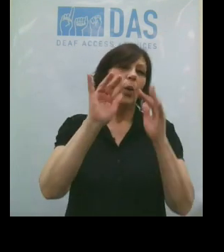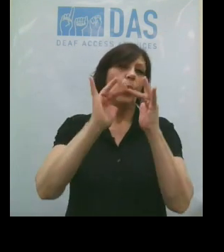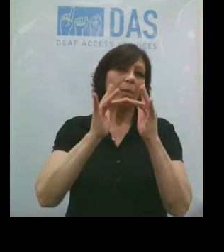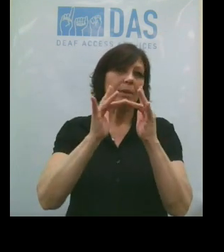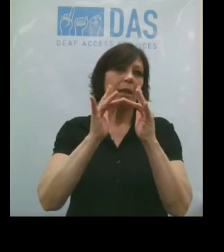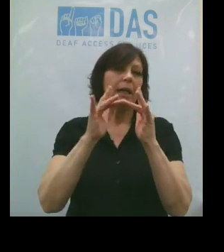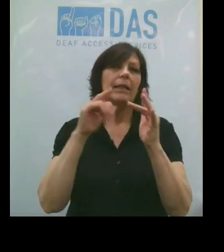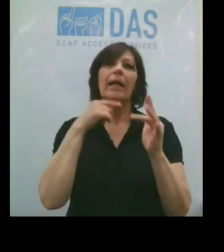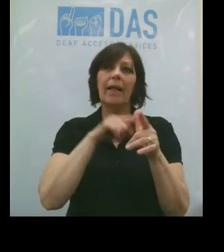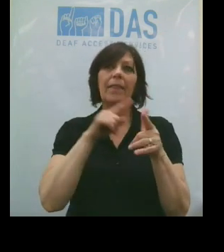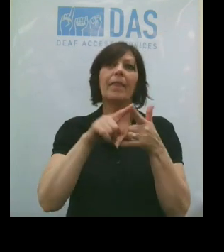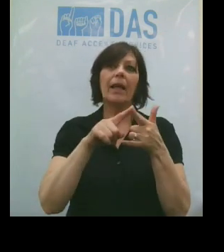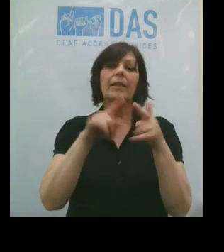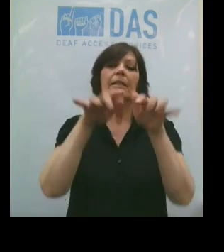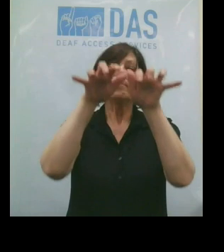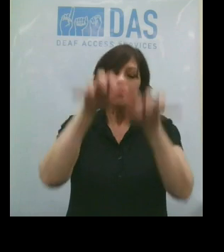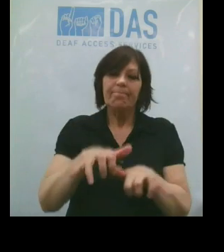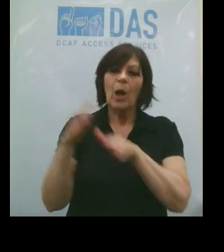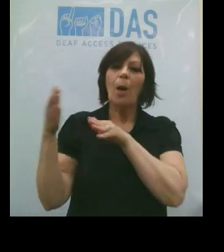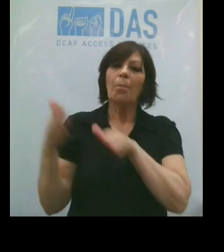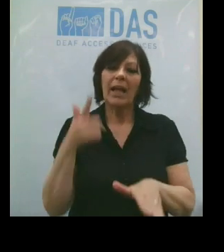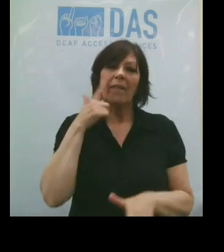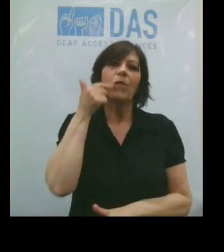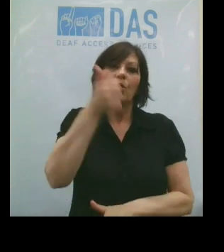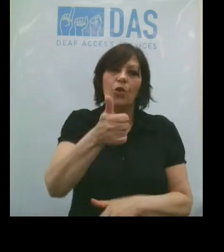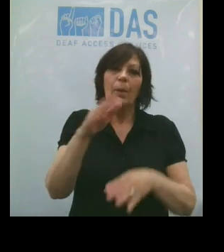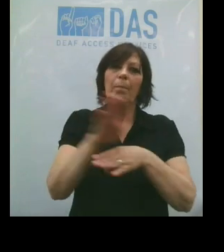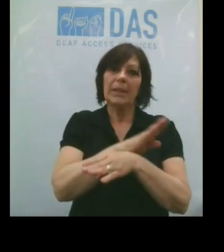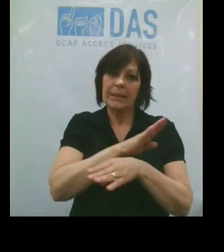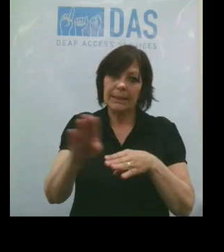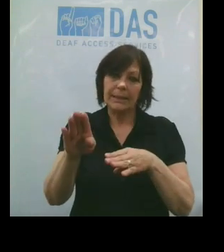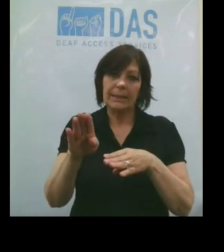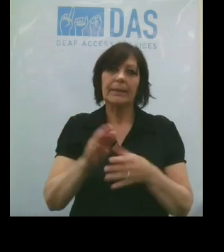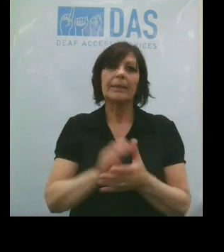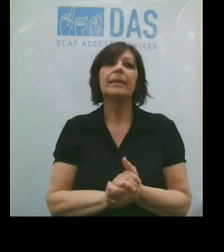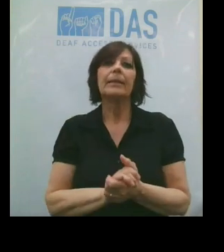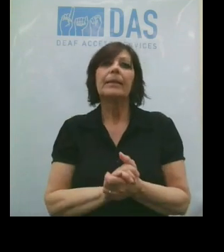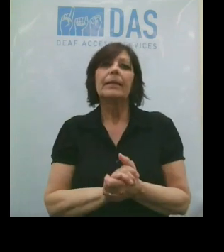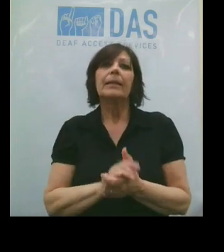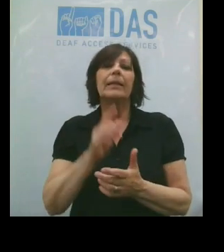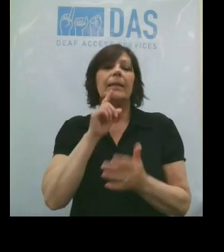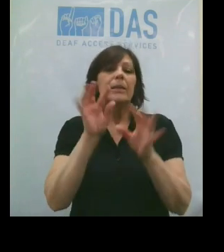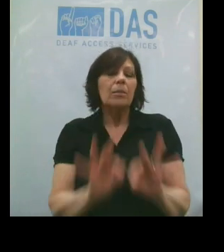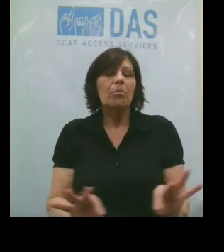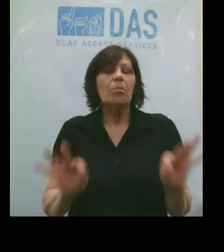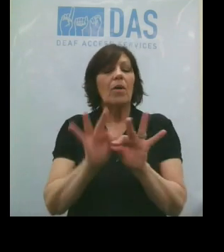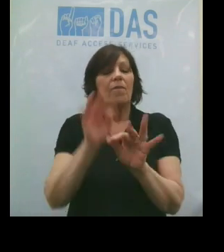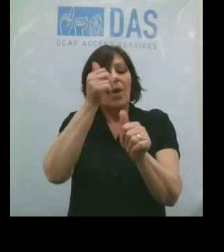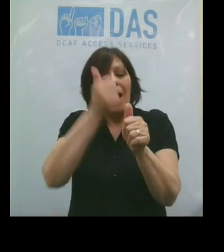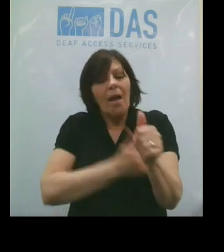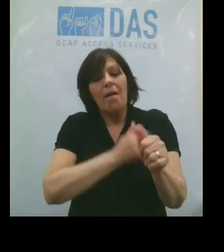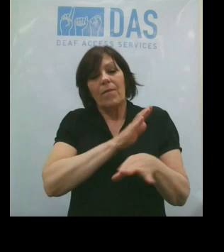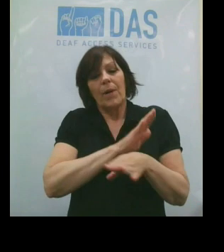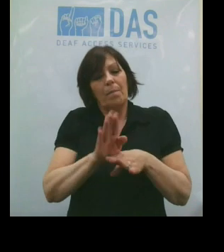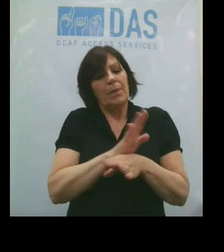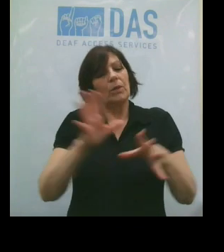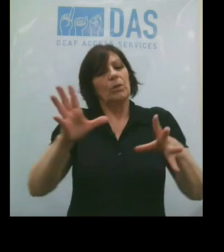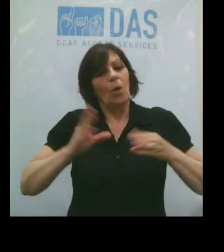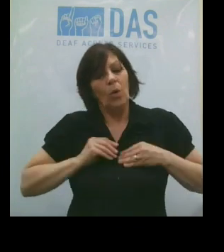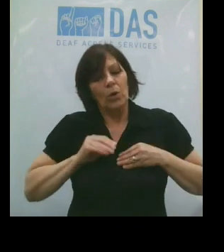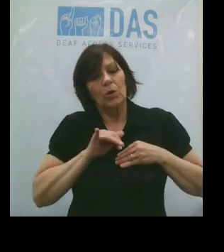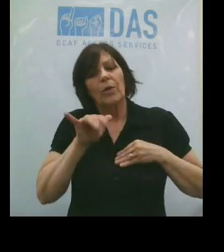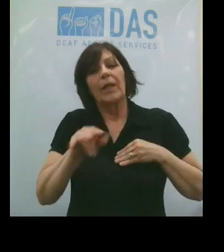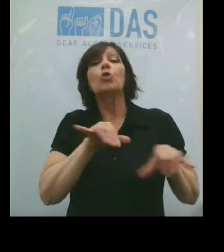a plan. It is available for public review. And it is important and incumbent upon every business owner to do that. And you should